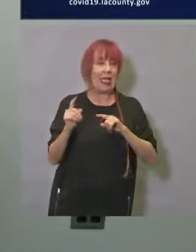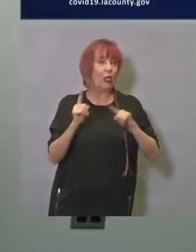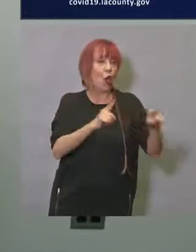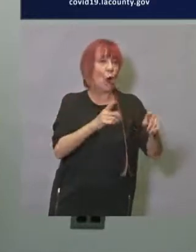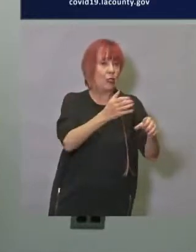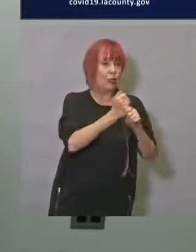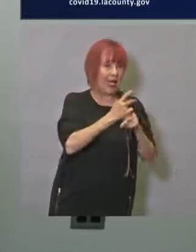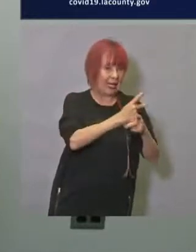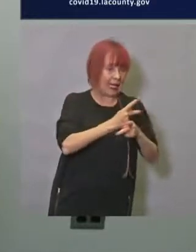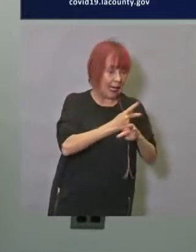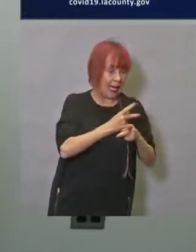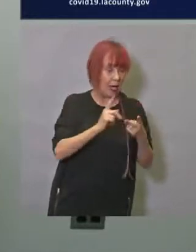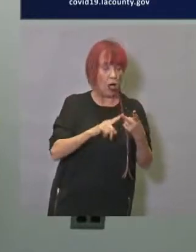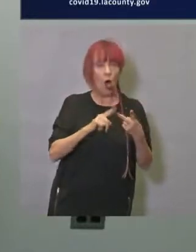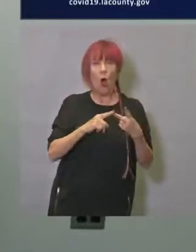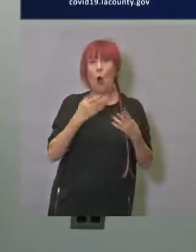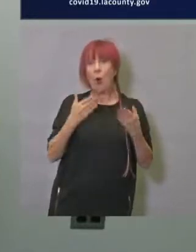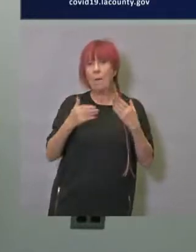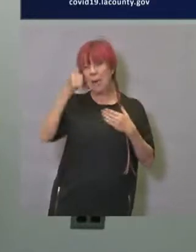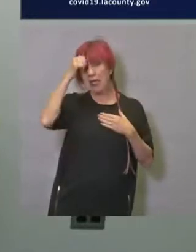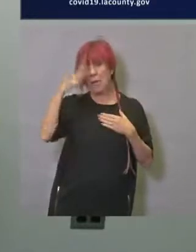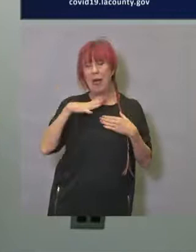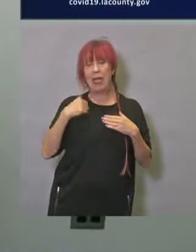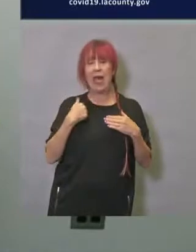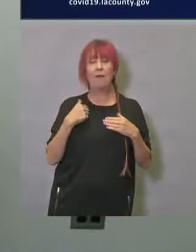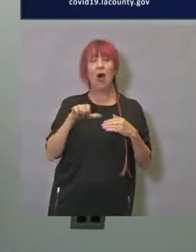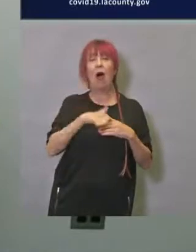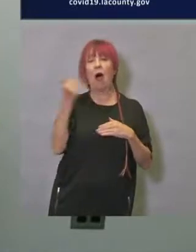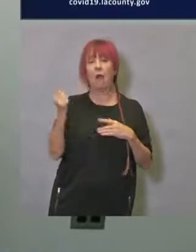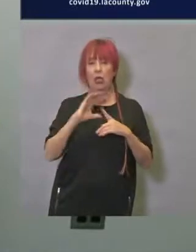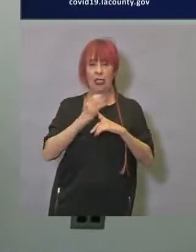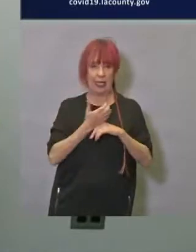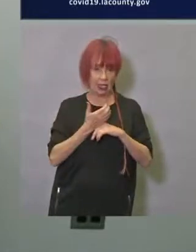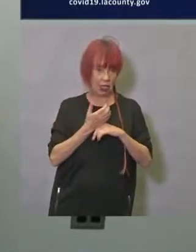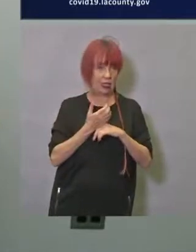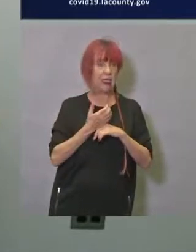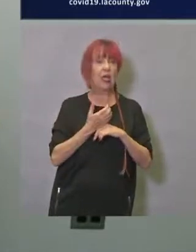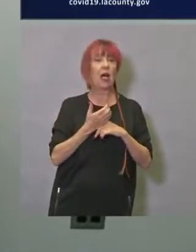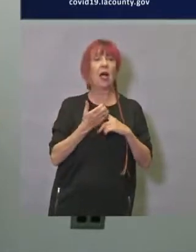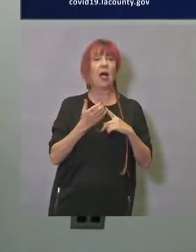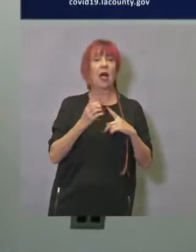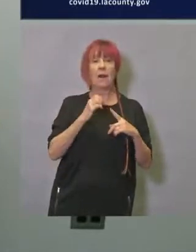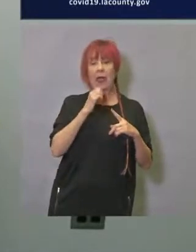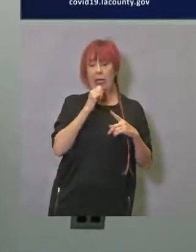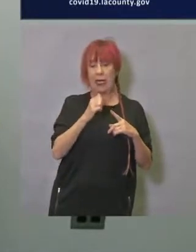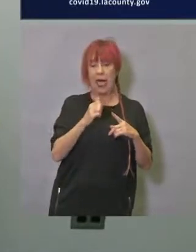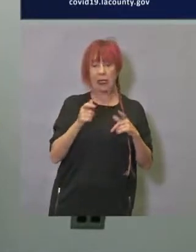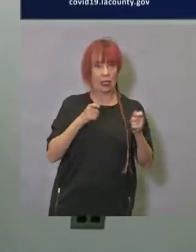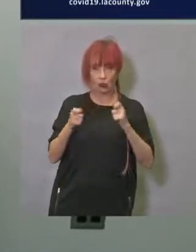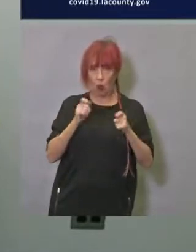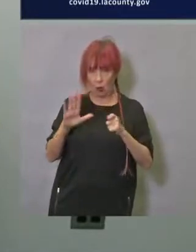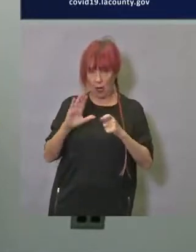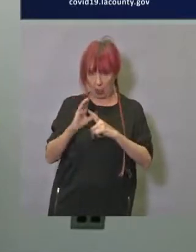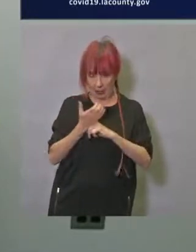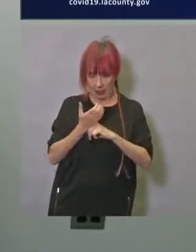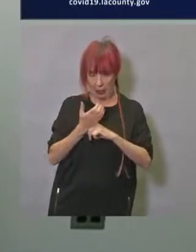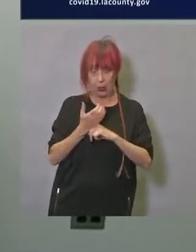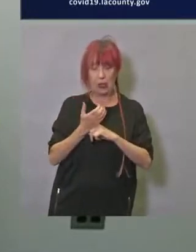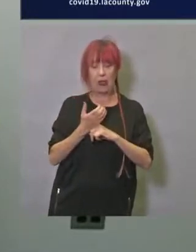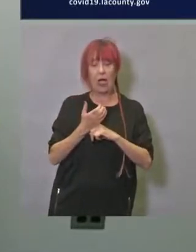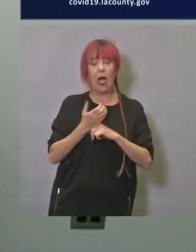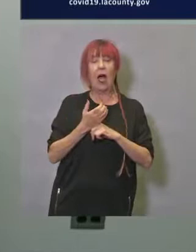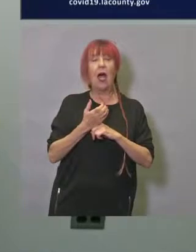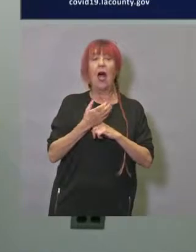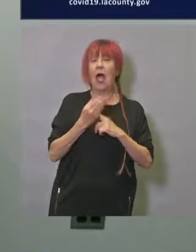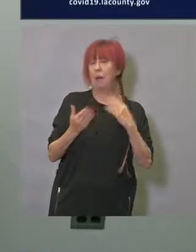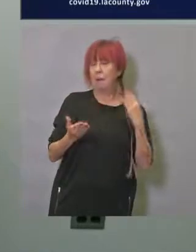have more underlying health conditions or presenting with more underlying health conditions that haven't been well controlled. And there may